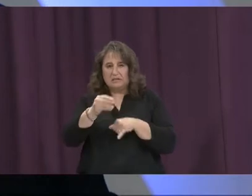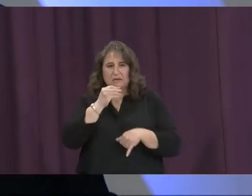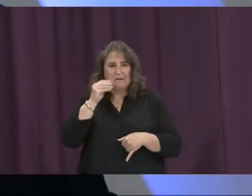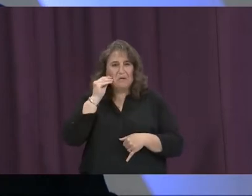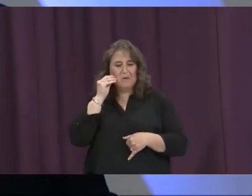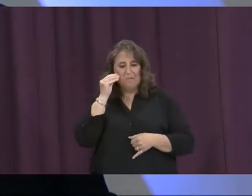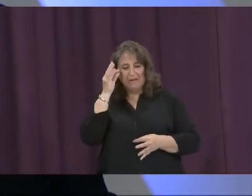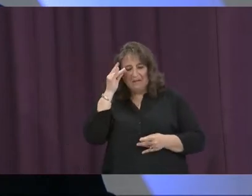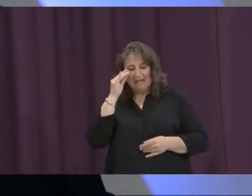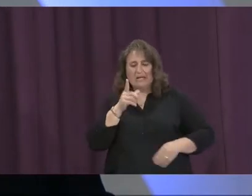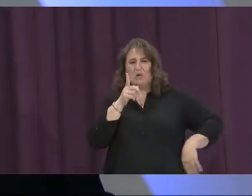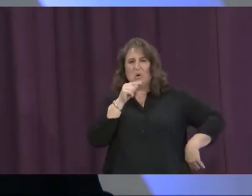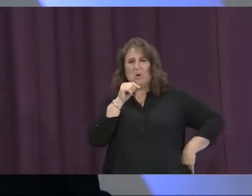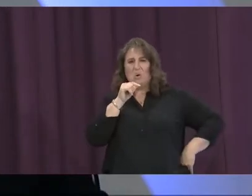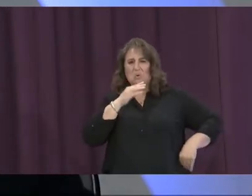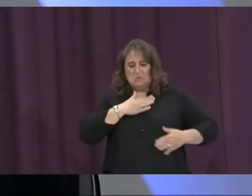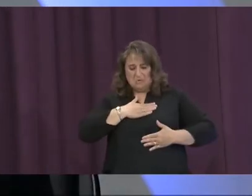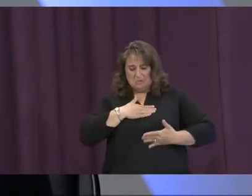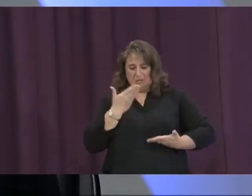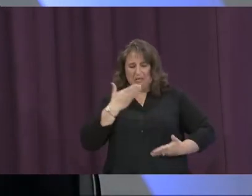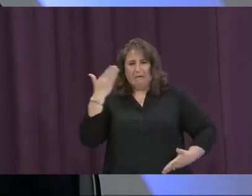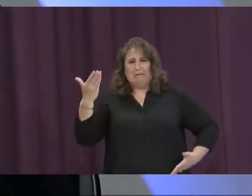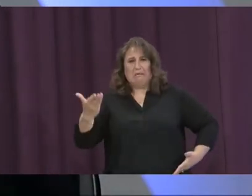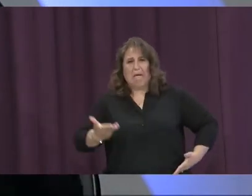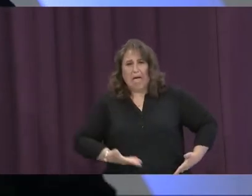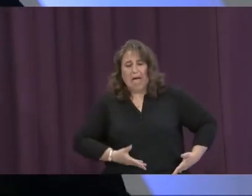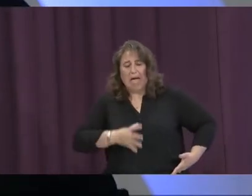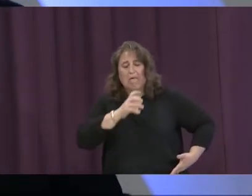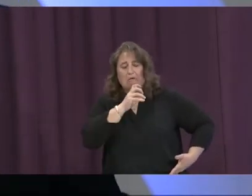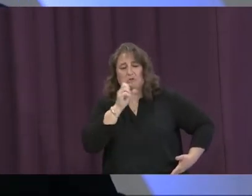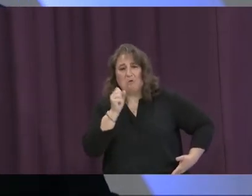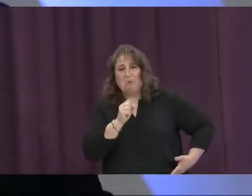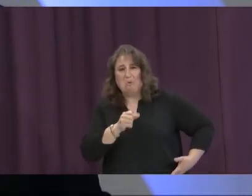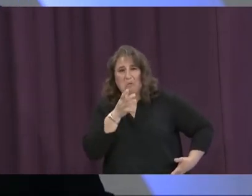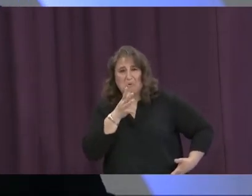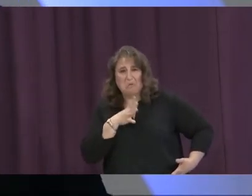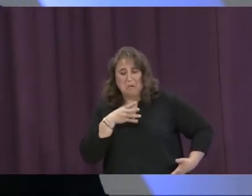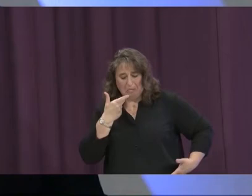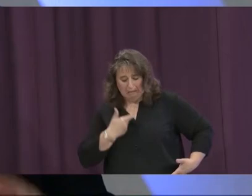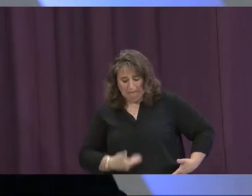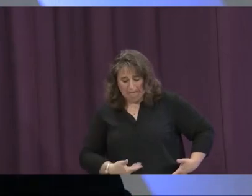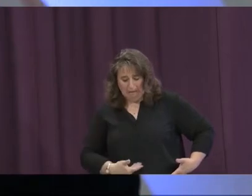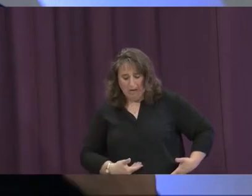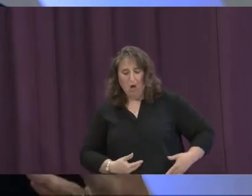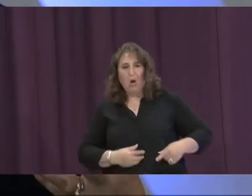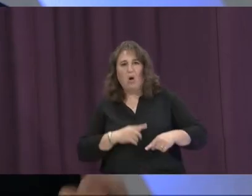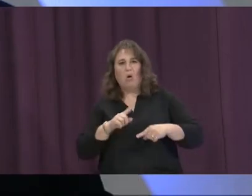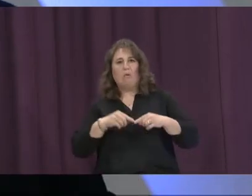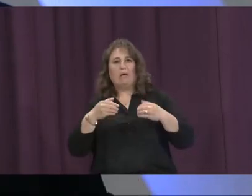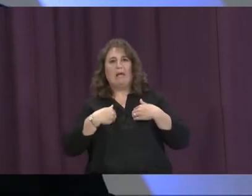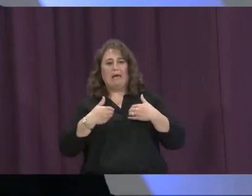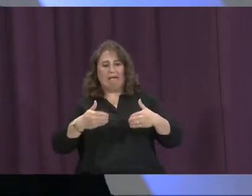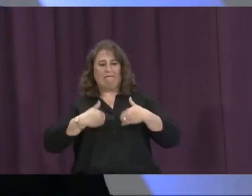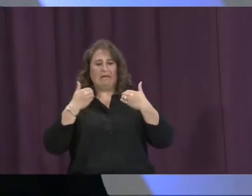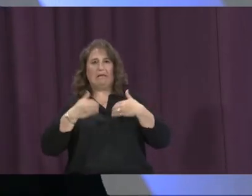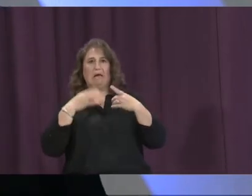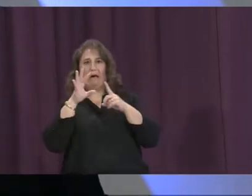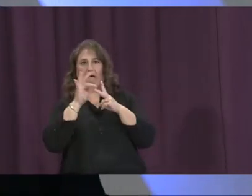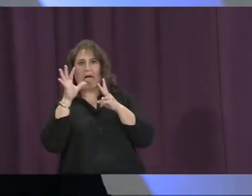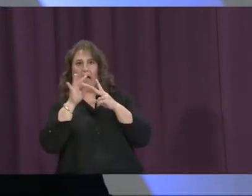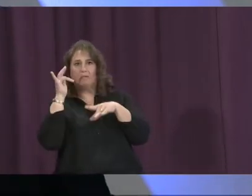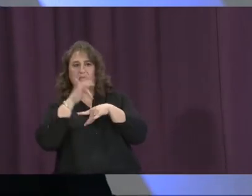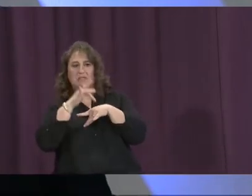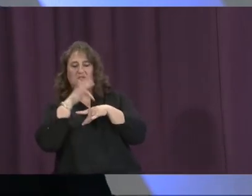who's going to hire this old pup? Who's going to hire me when there's all these young kids coming out of school?